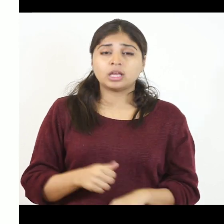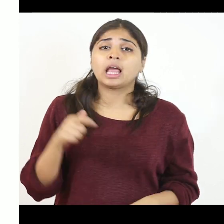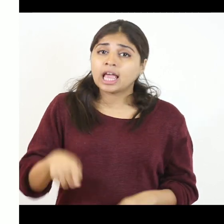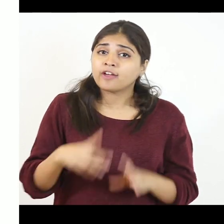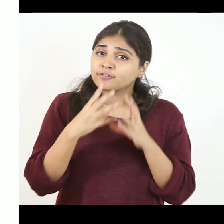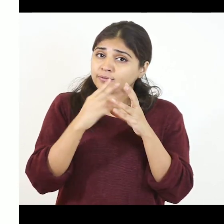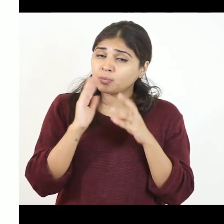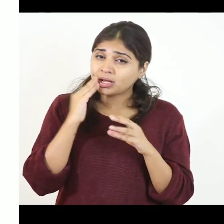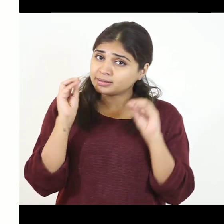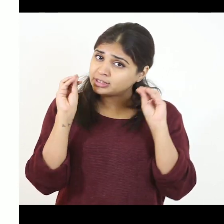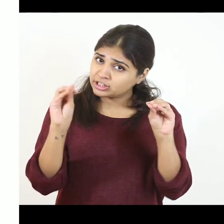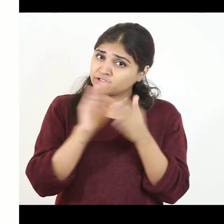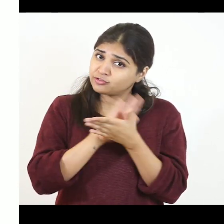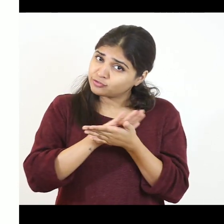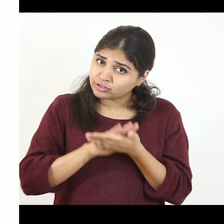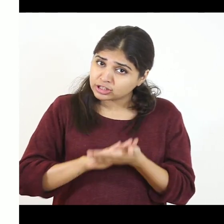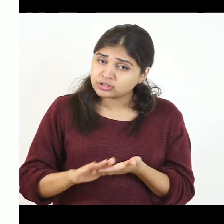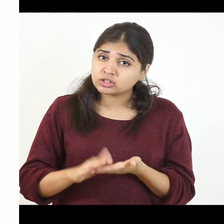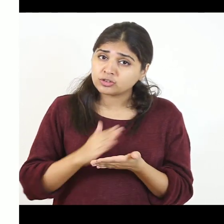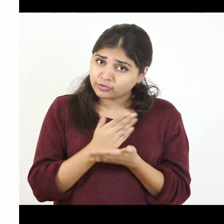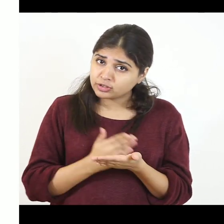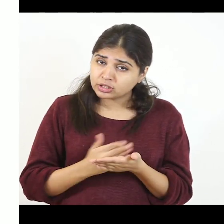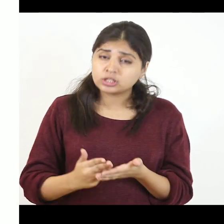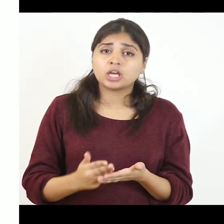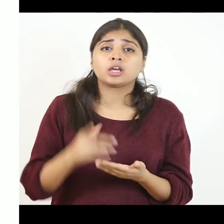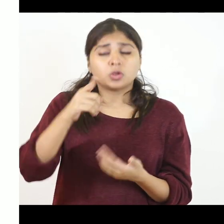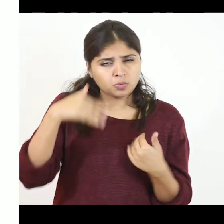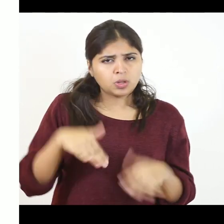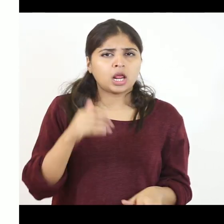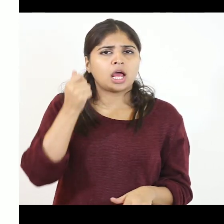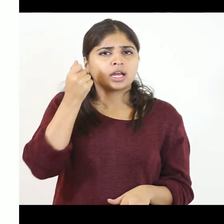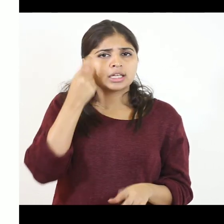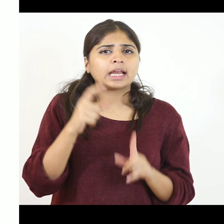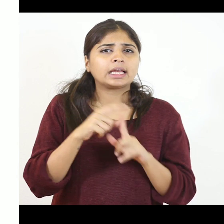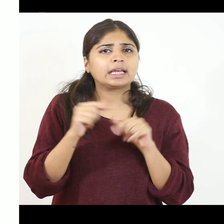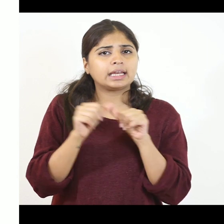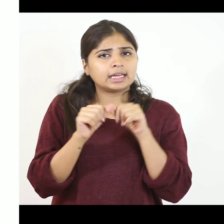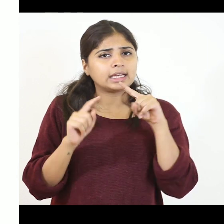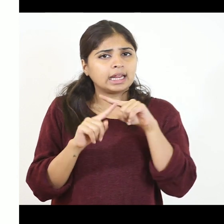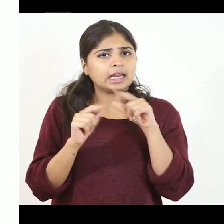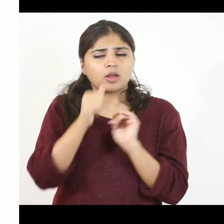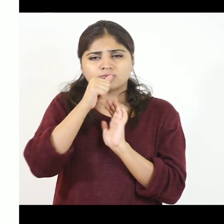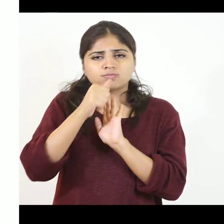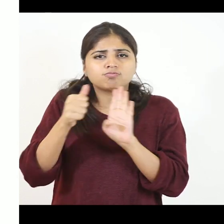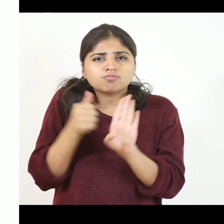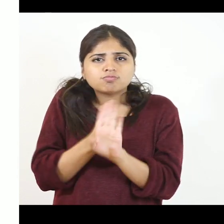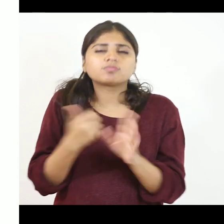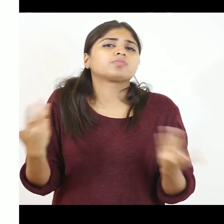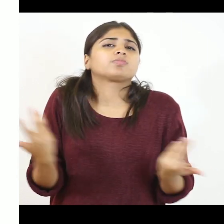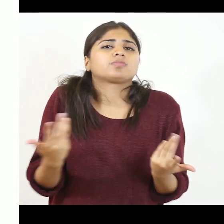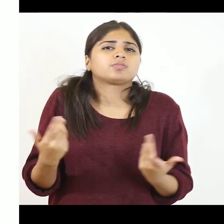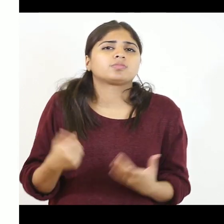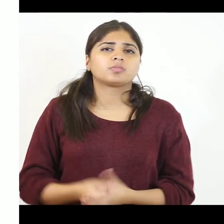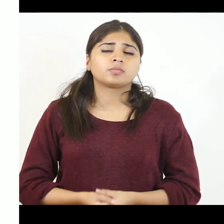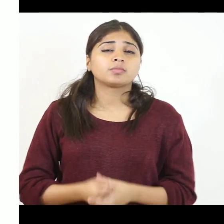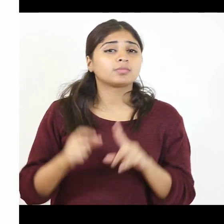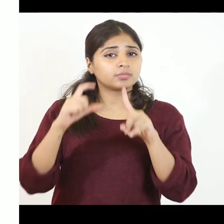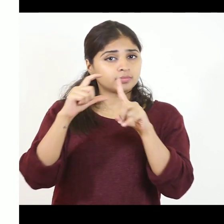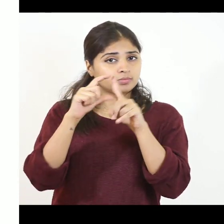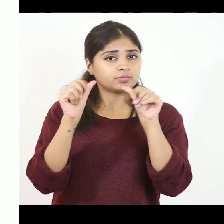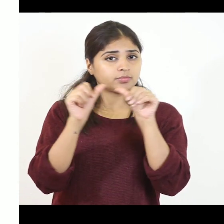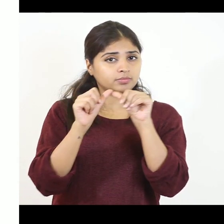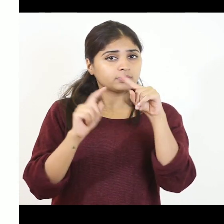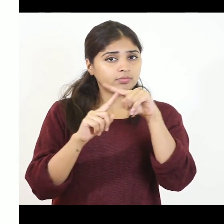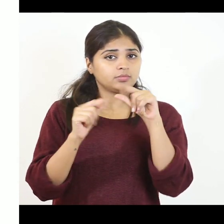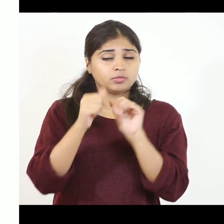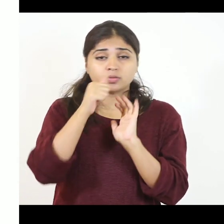Objectives. At the end of this session, you will be able to understand the importance of data confidentiality.